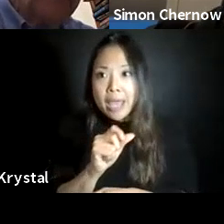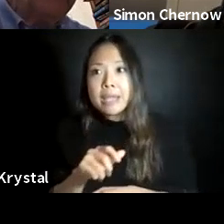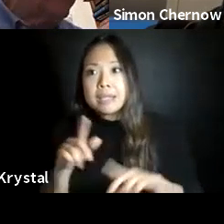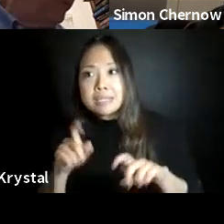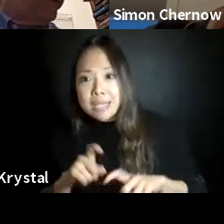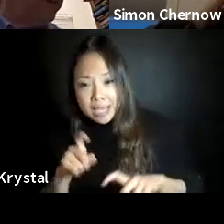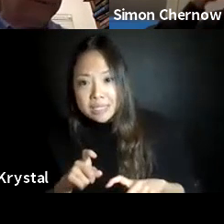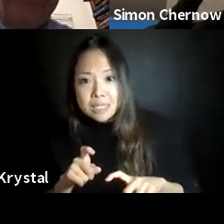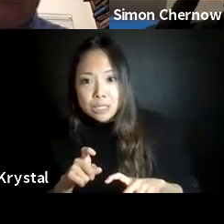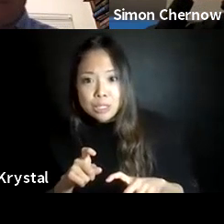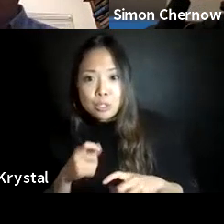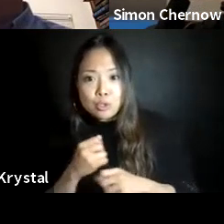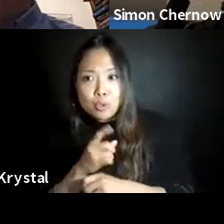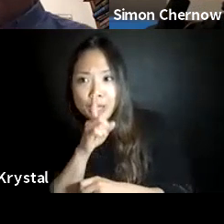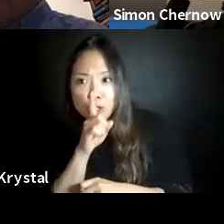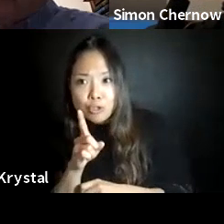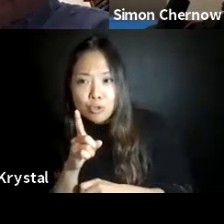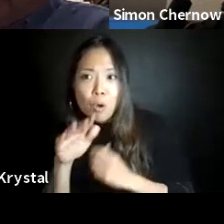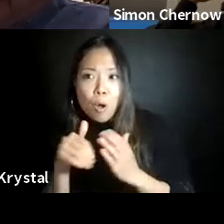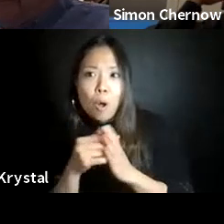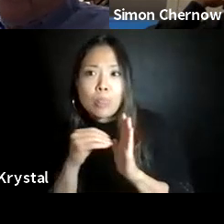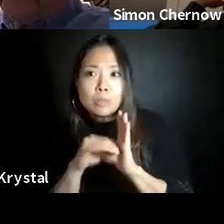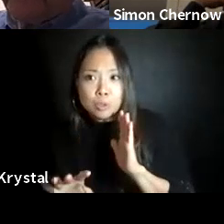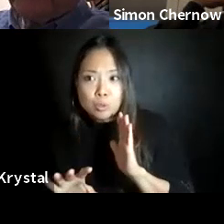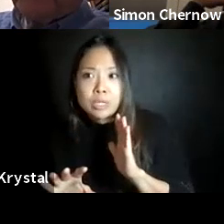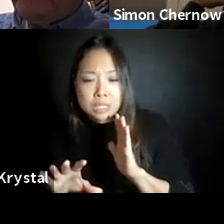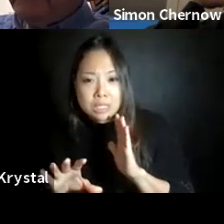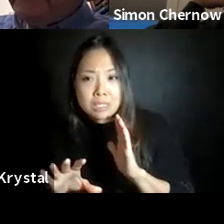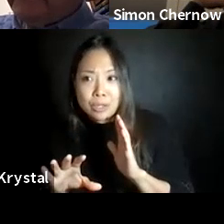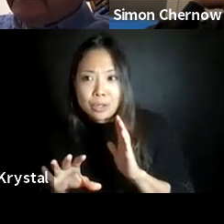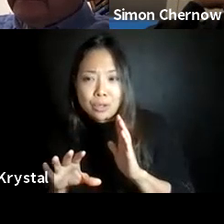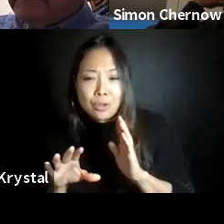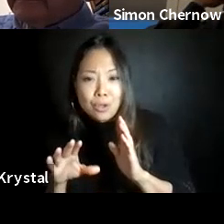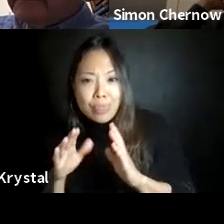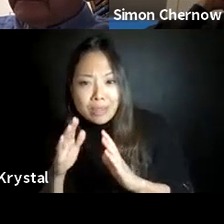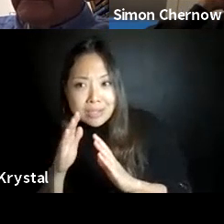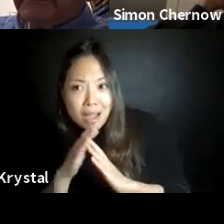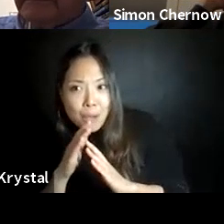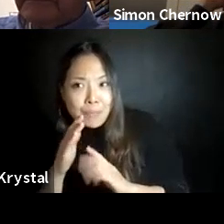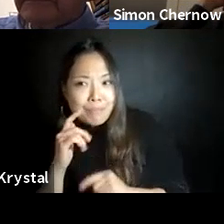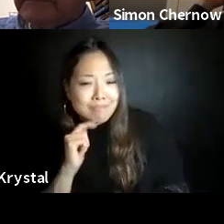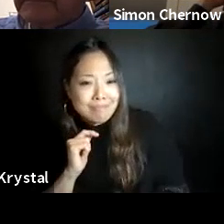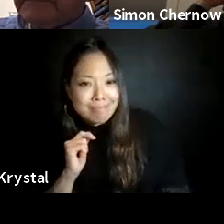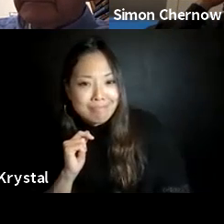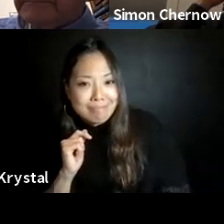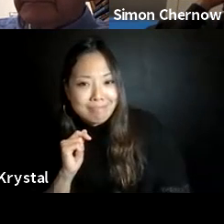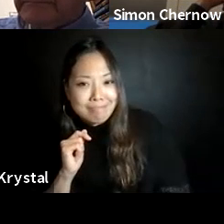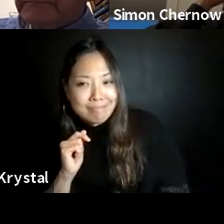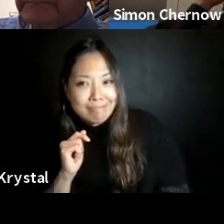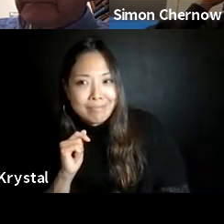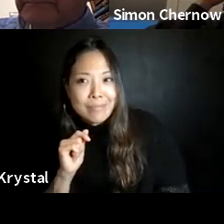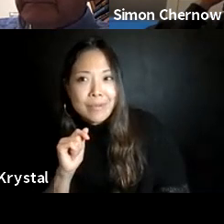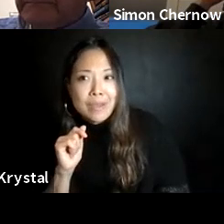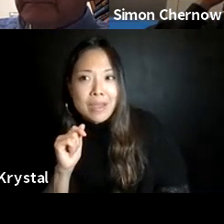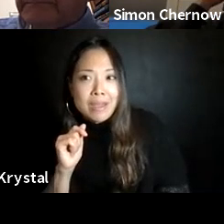or 70% student, and using the remaining 30 or 40% set aside for diversity. If you run the simulation, it will